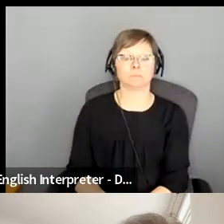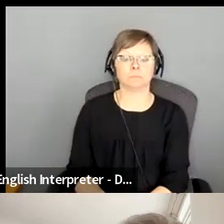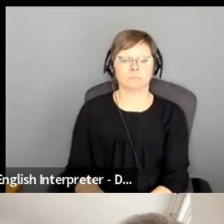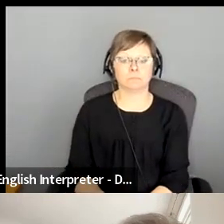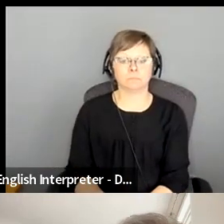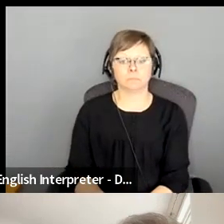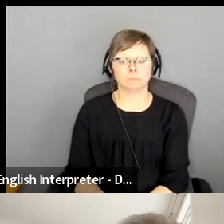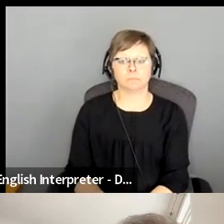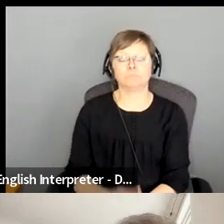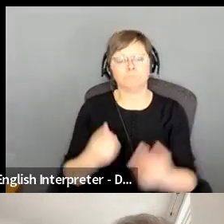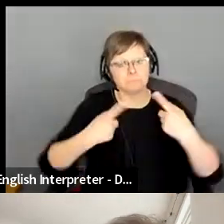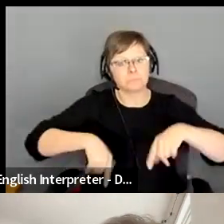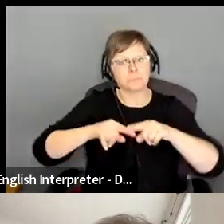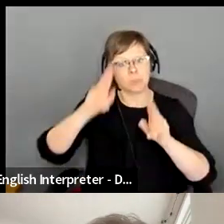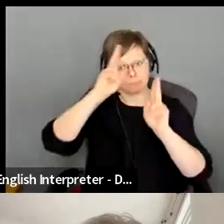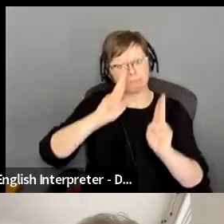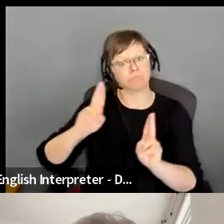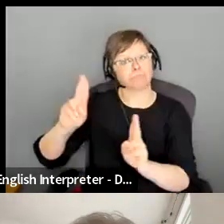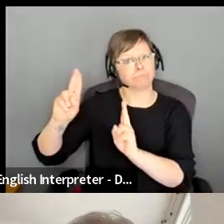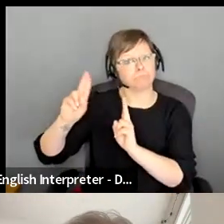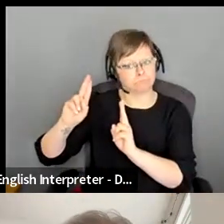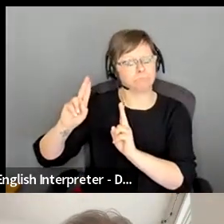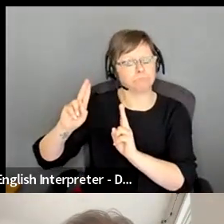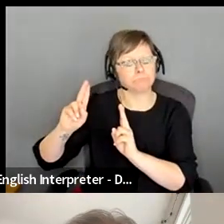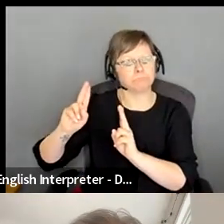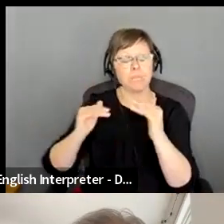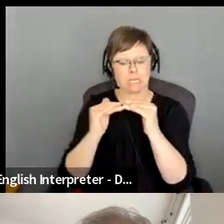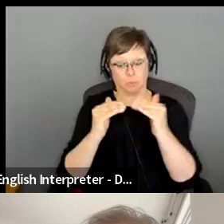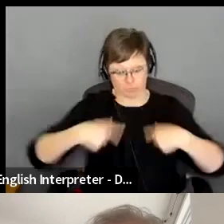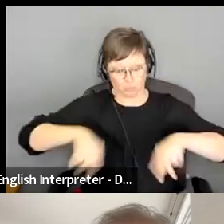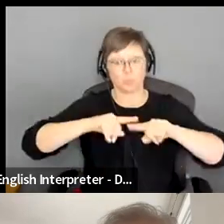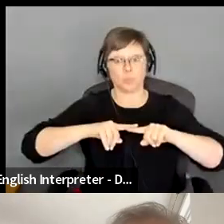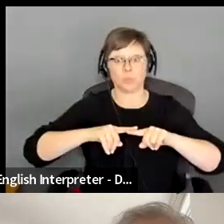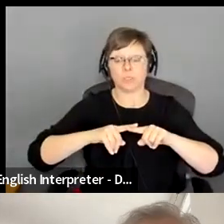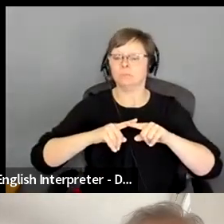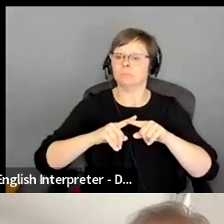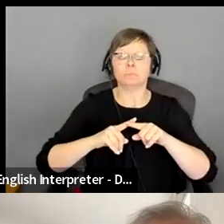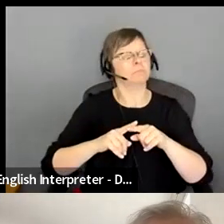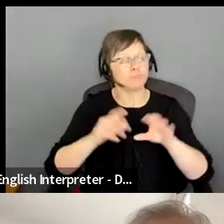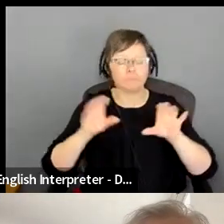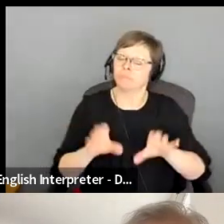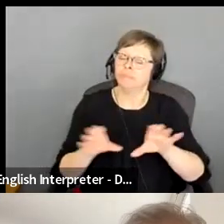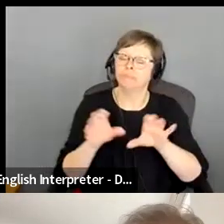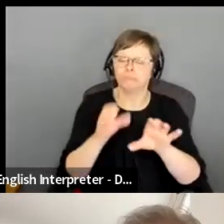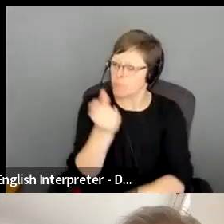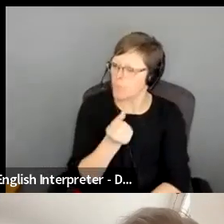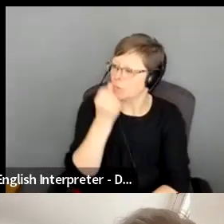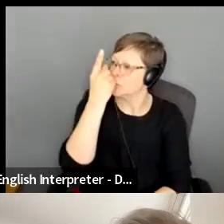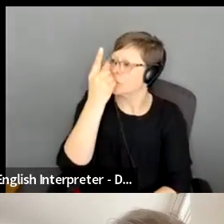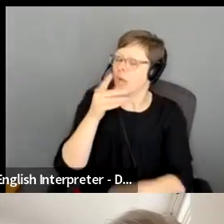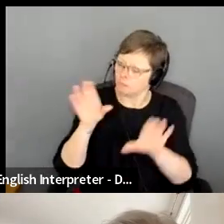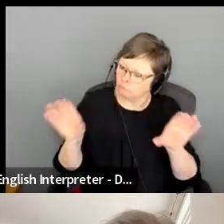In honor of those who have gone before us, Equity commits to working toward understanding and actionable practices